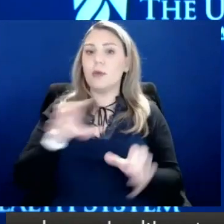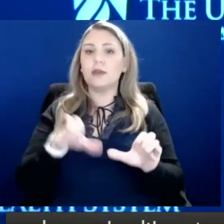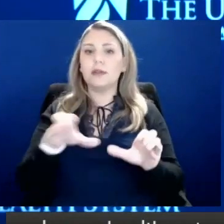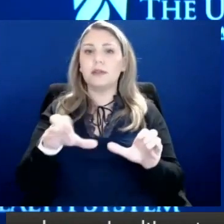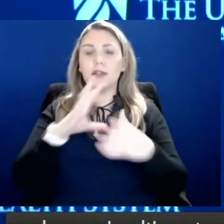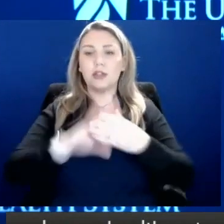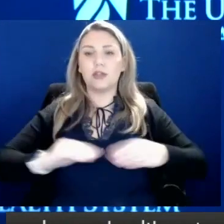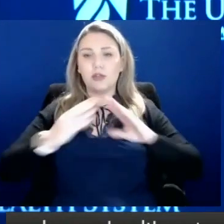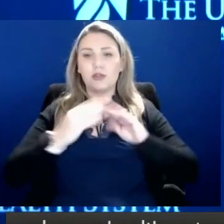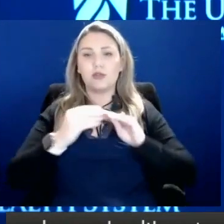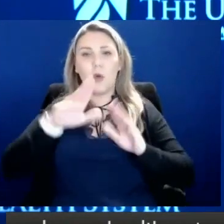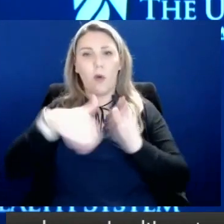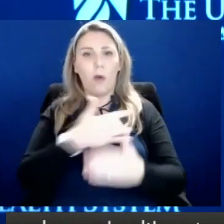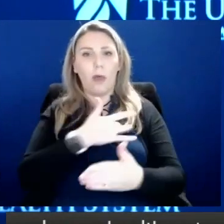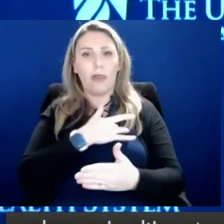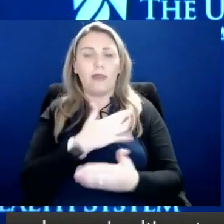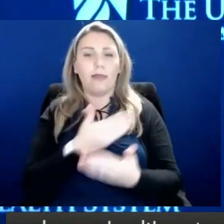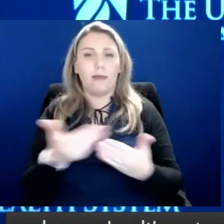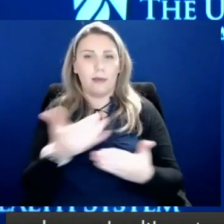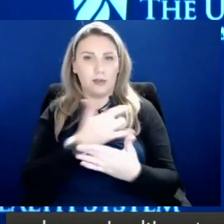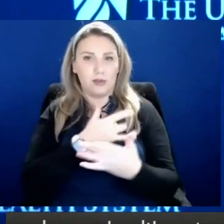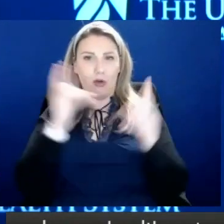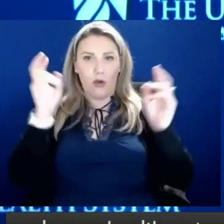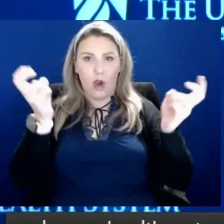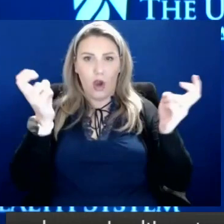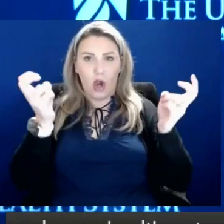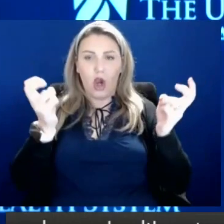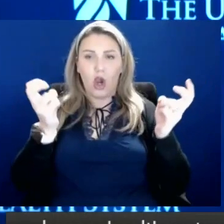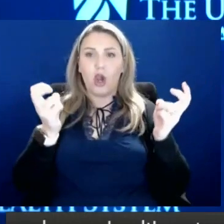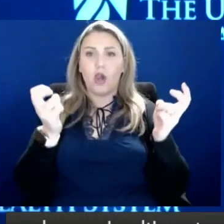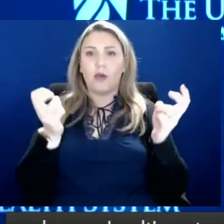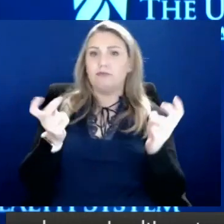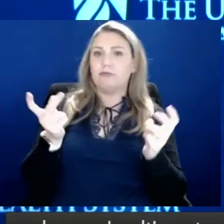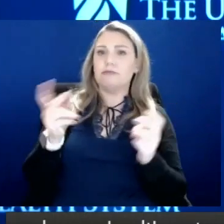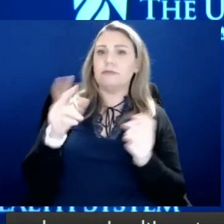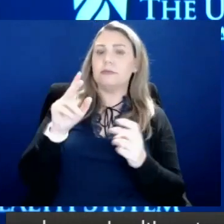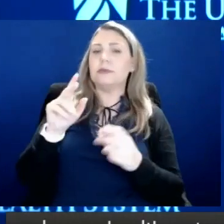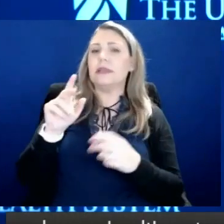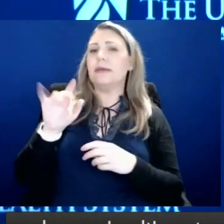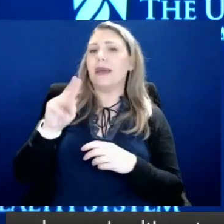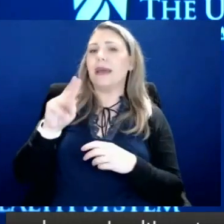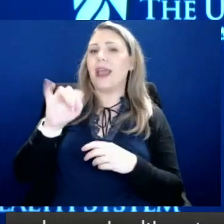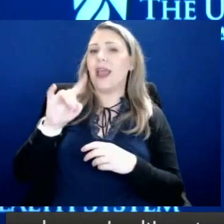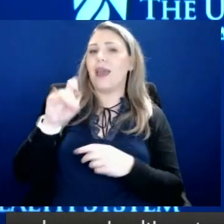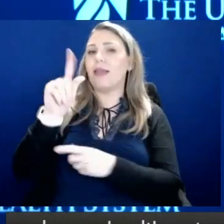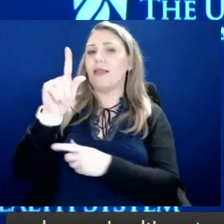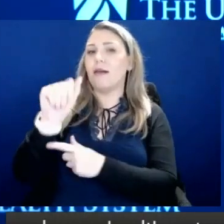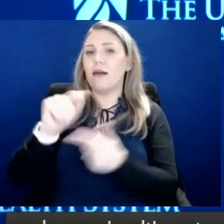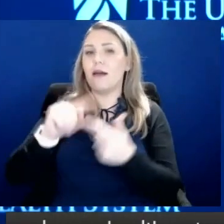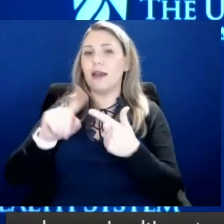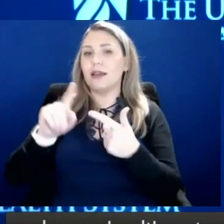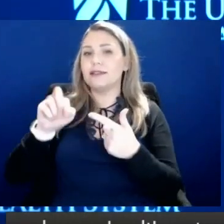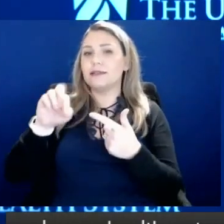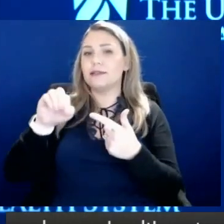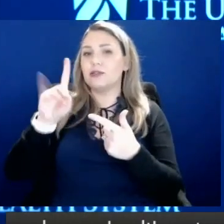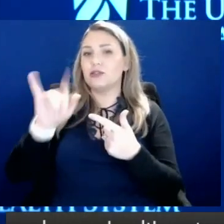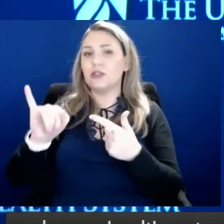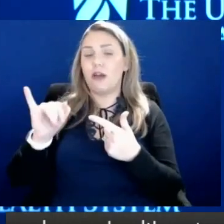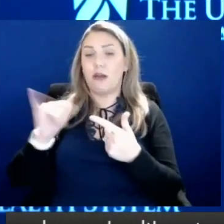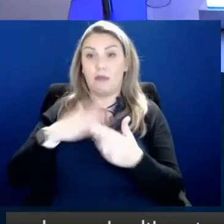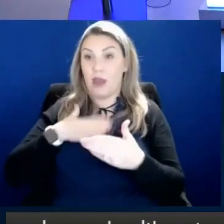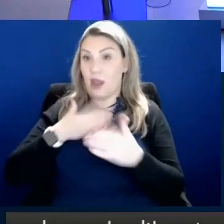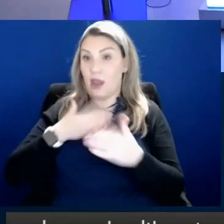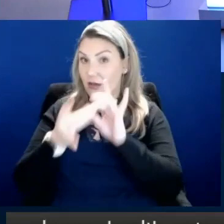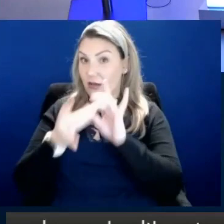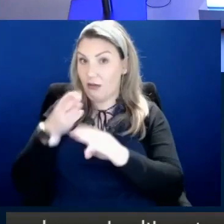on one of our episodes, Stephanie, both Michaela Dreyer and Terry Allen, who I'd be happy to connect you with them after. They're